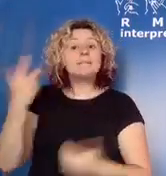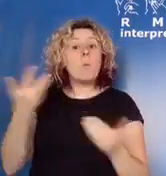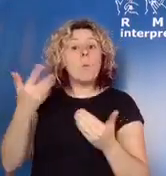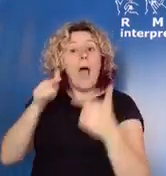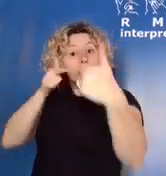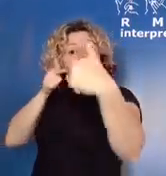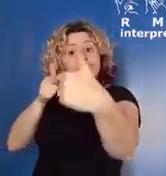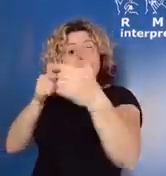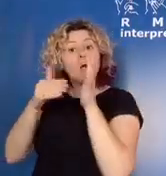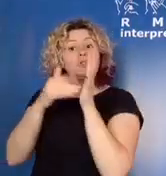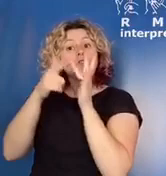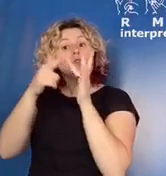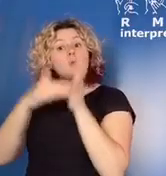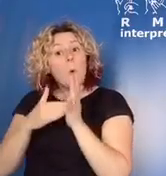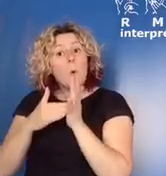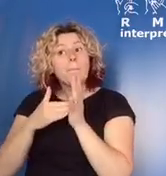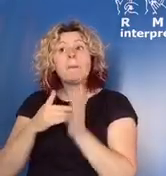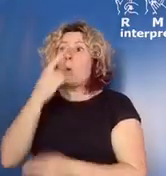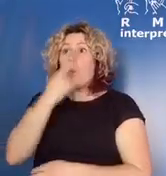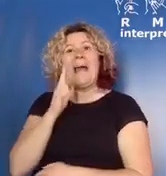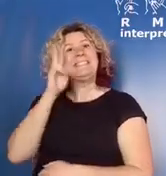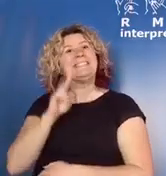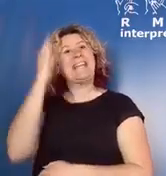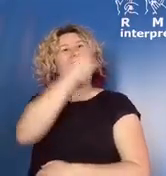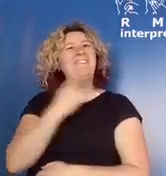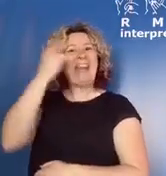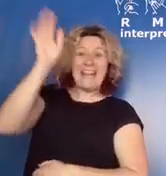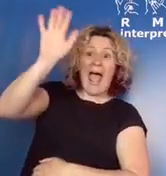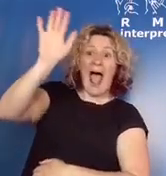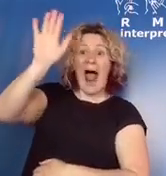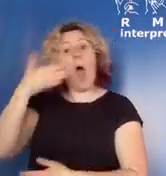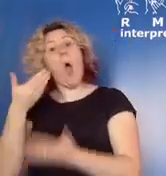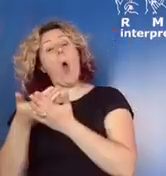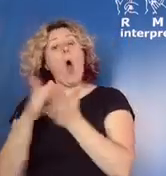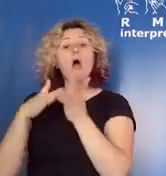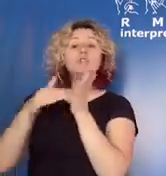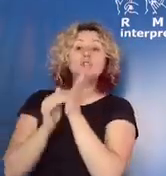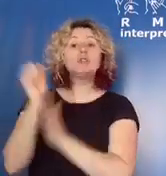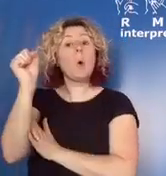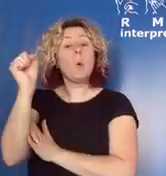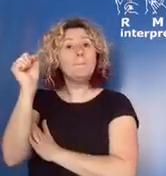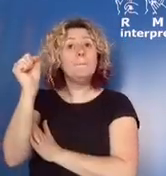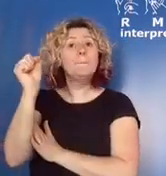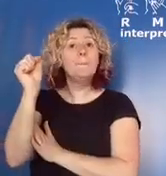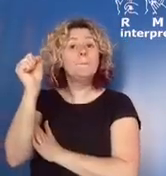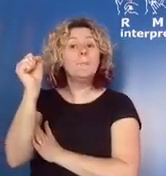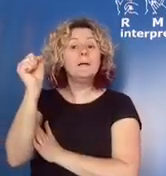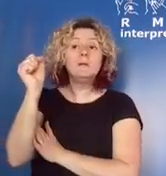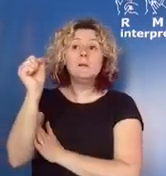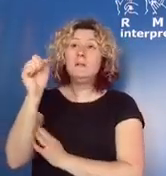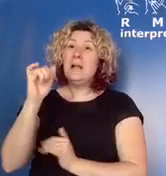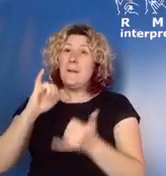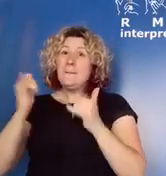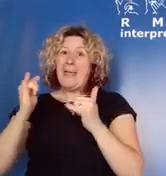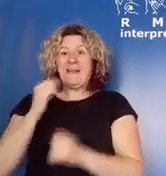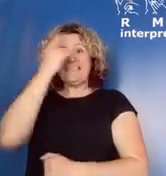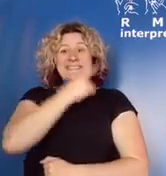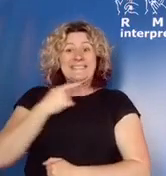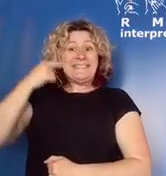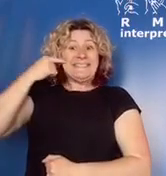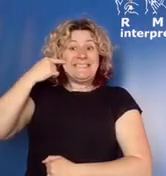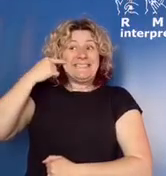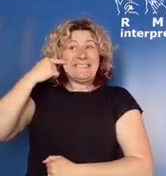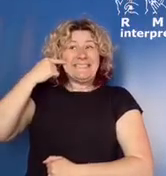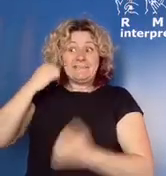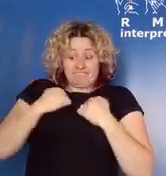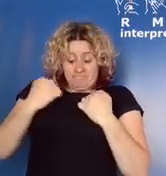Zoom. Oh, at least we see your coupons here on Zoom. Oh, you might be looking